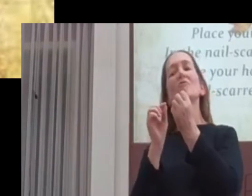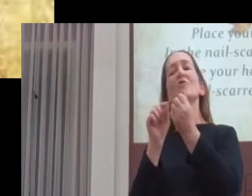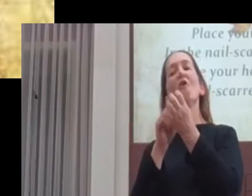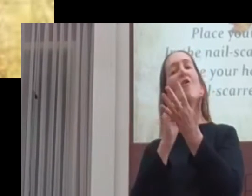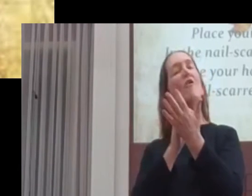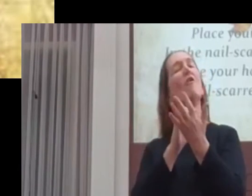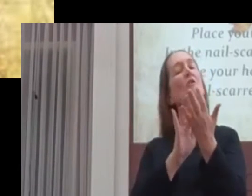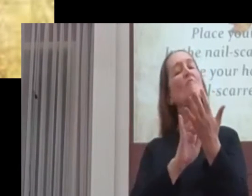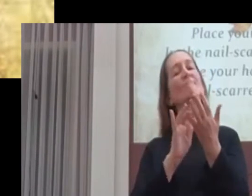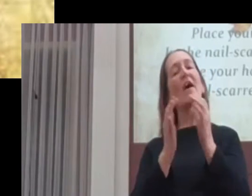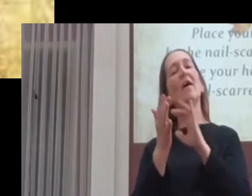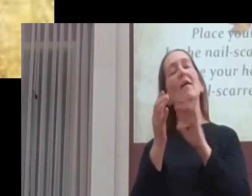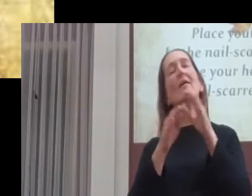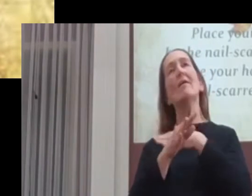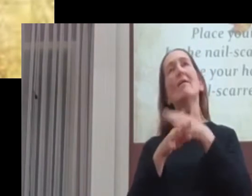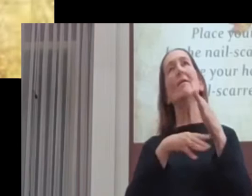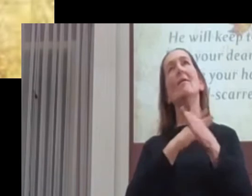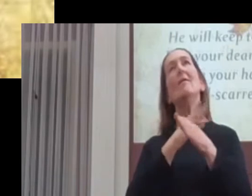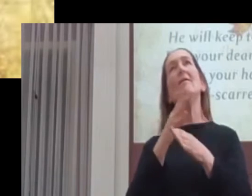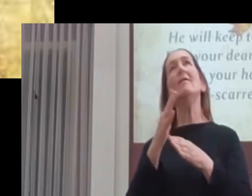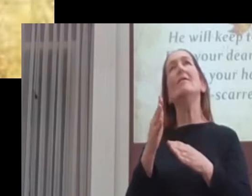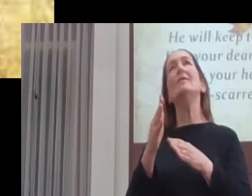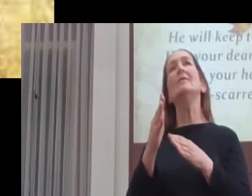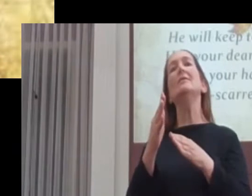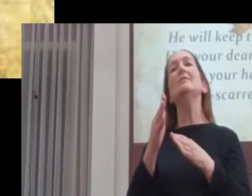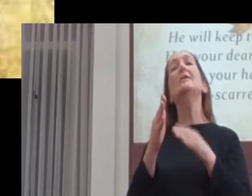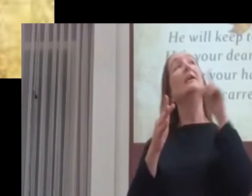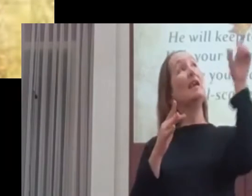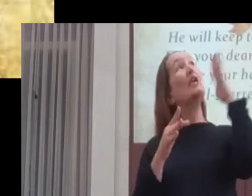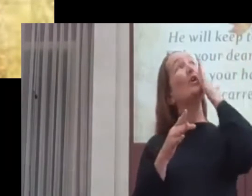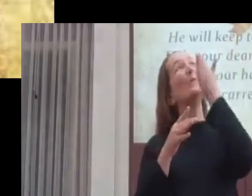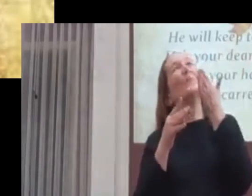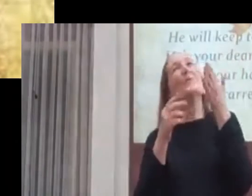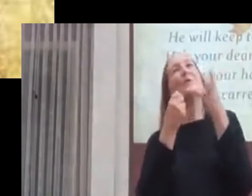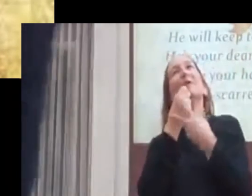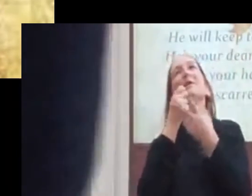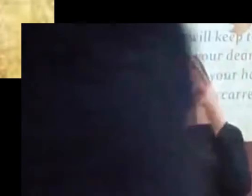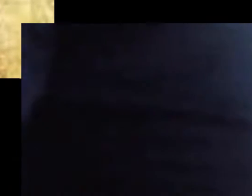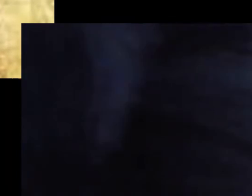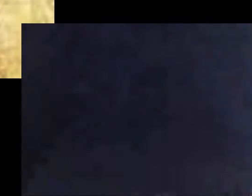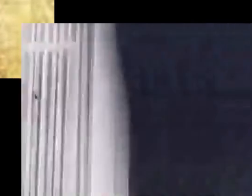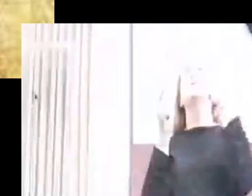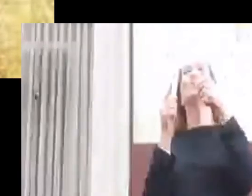garden. Place your hand in the nail's